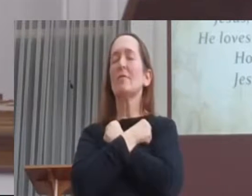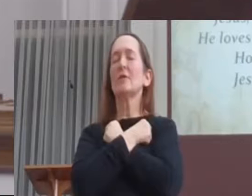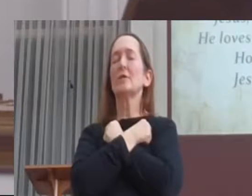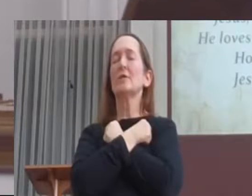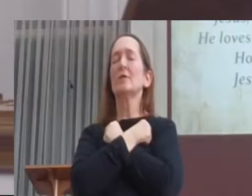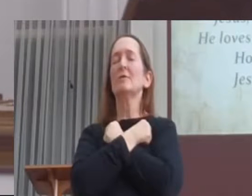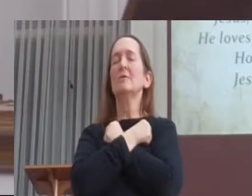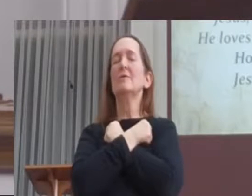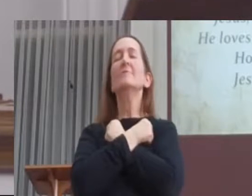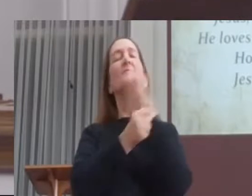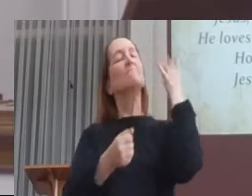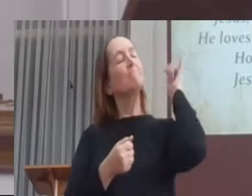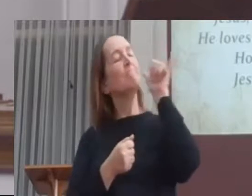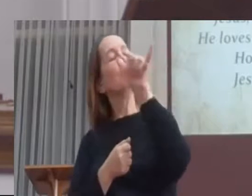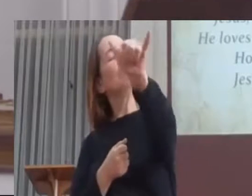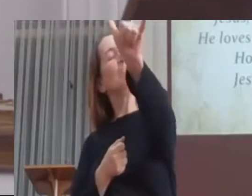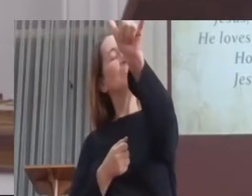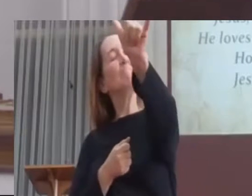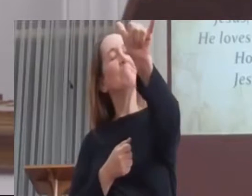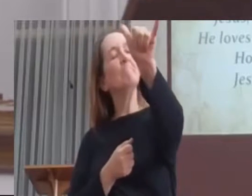with a love that's